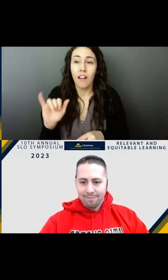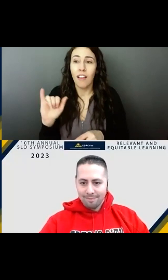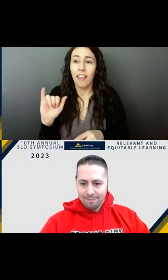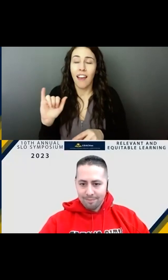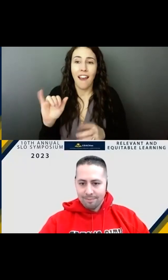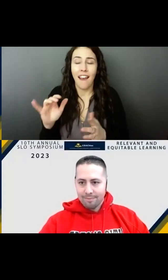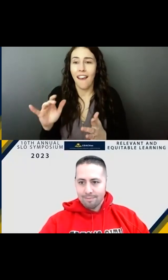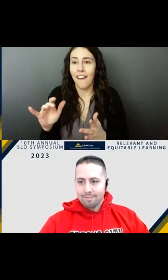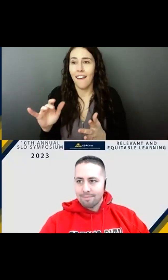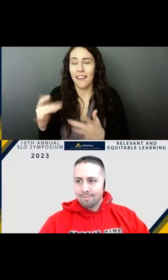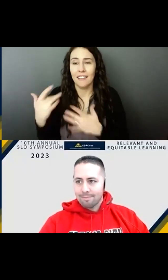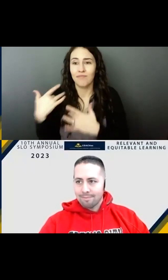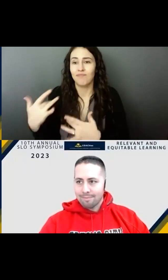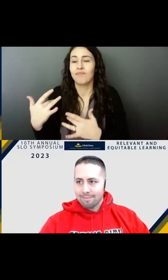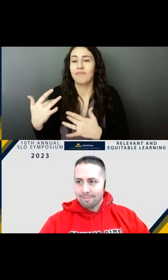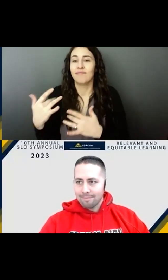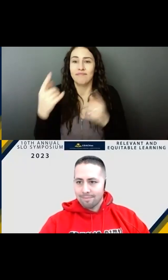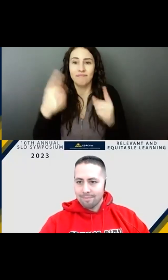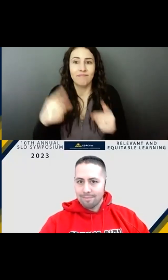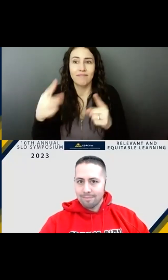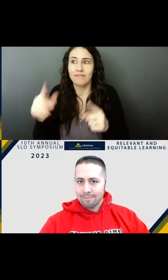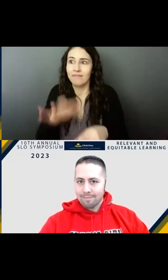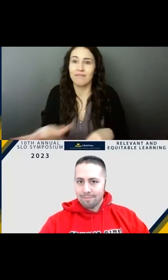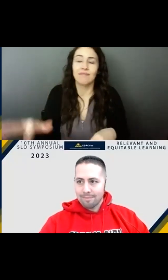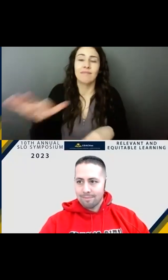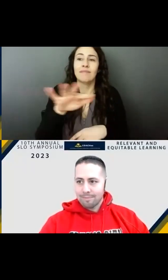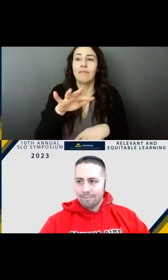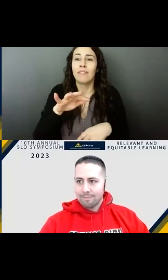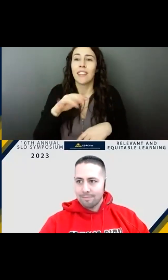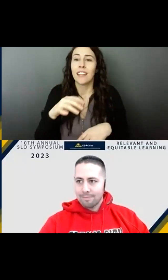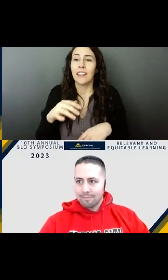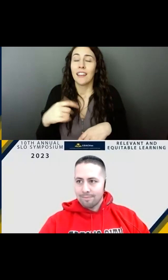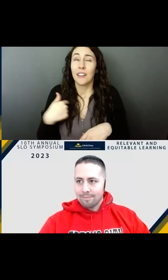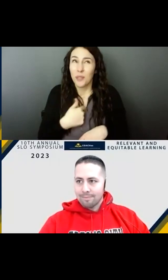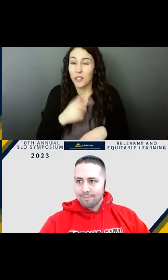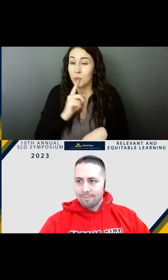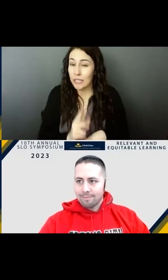that have been mentioned and what's going on is we're really,